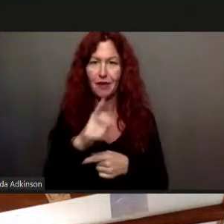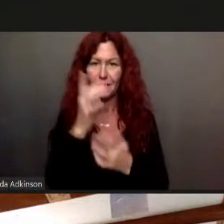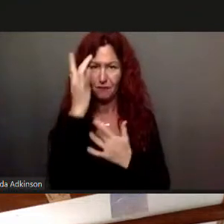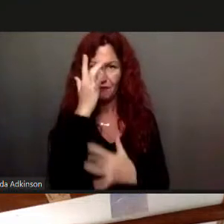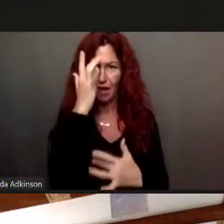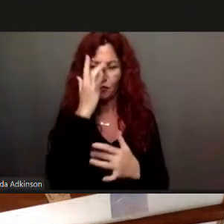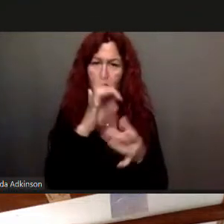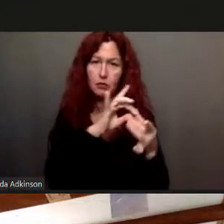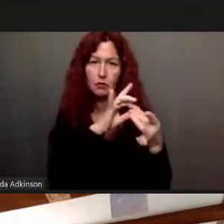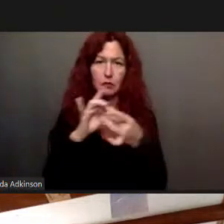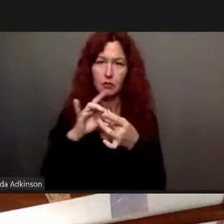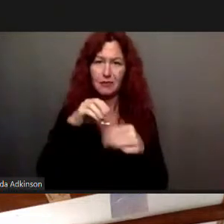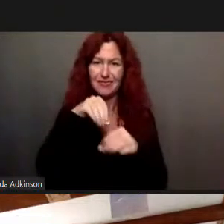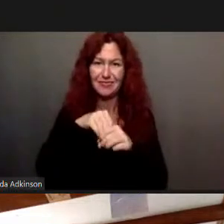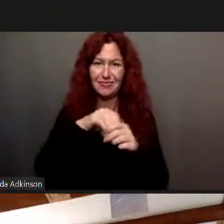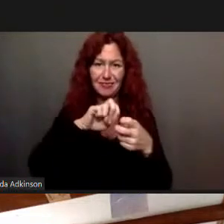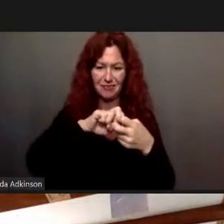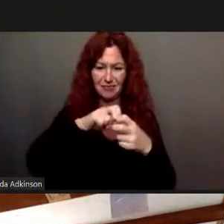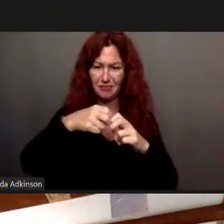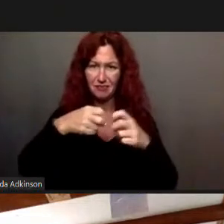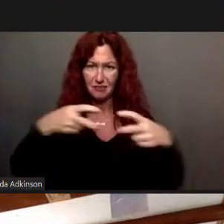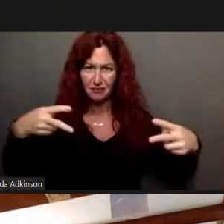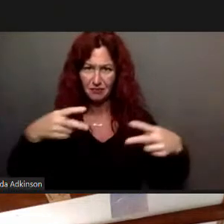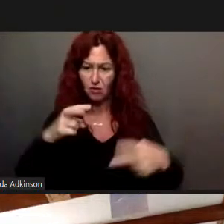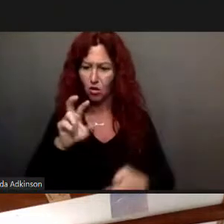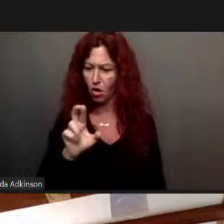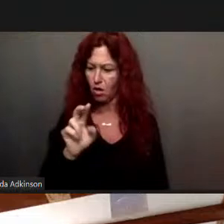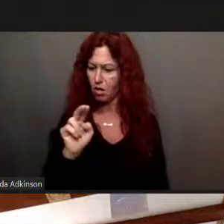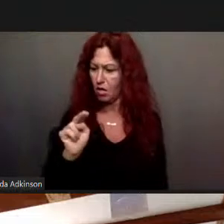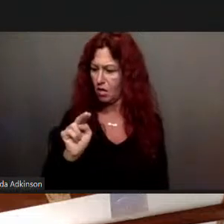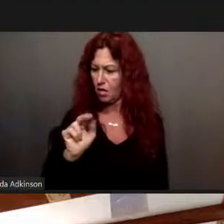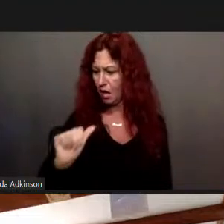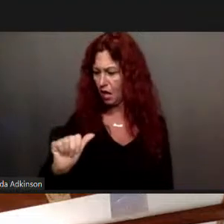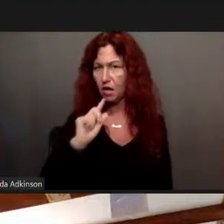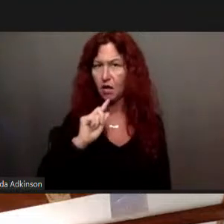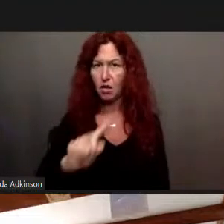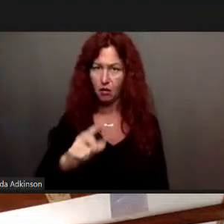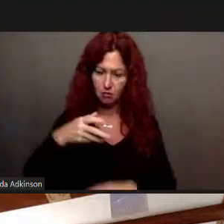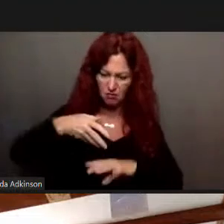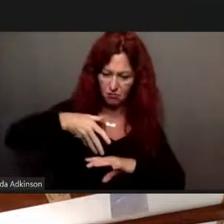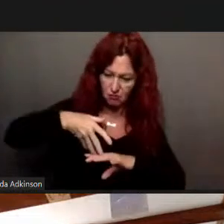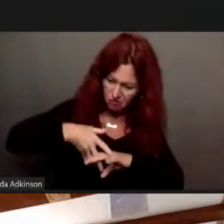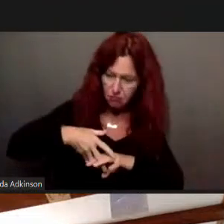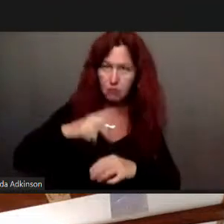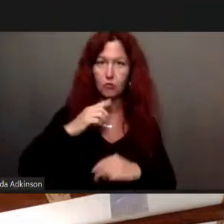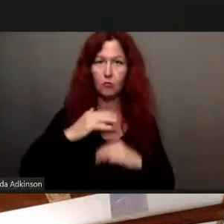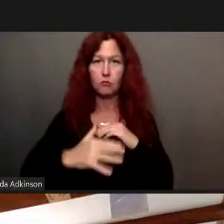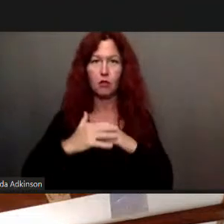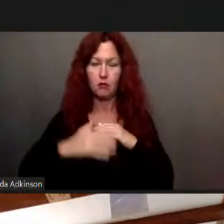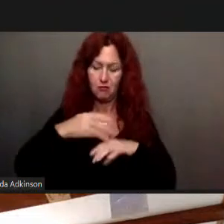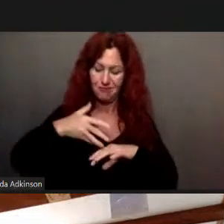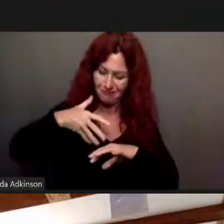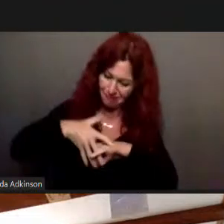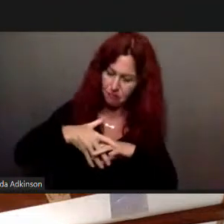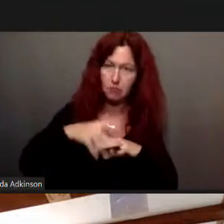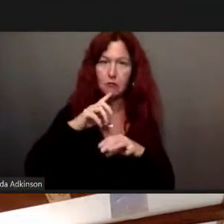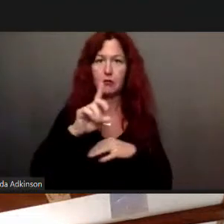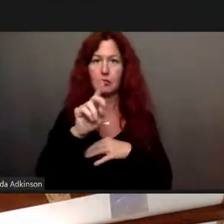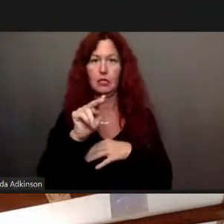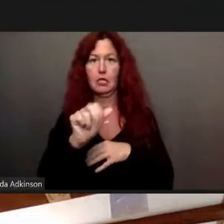even though, unlike many other RNA viruses, it does have a little bit of proofreading capability, nonetheless,